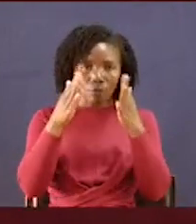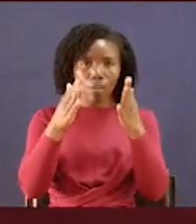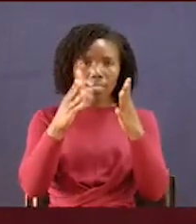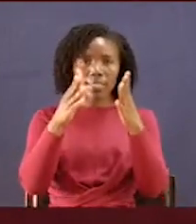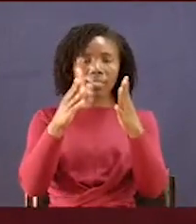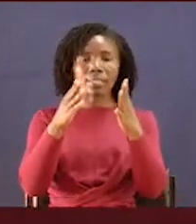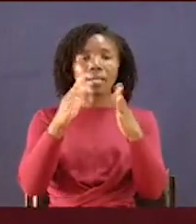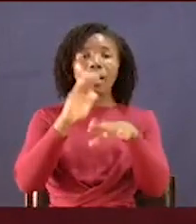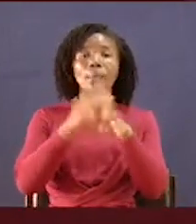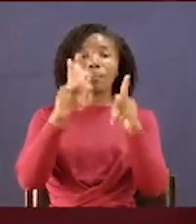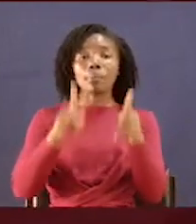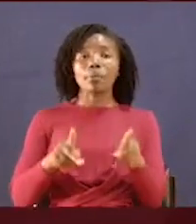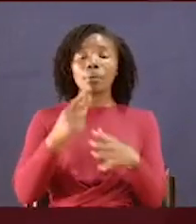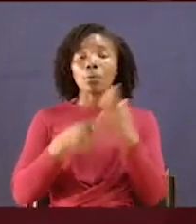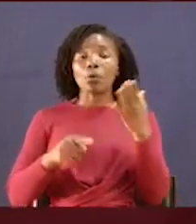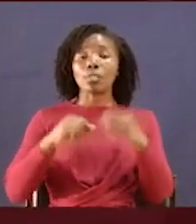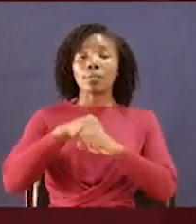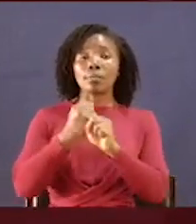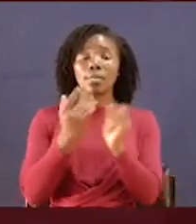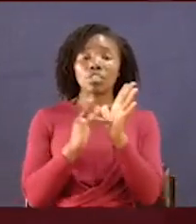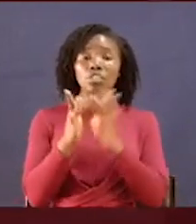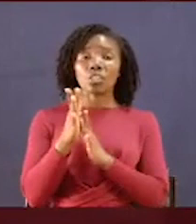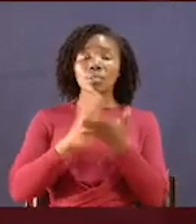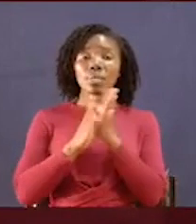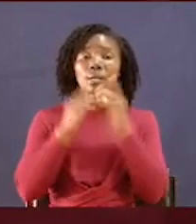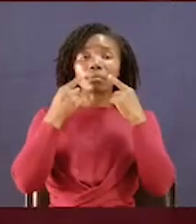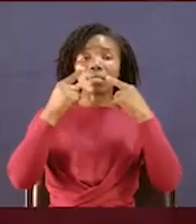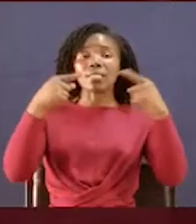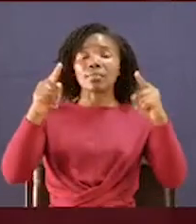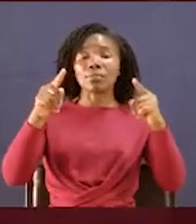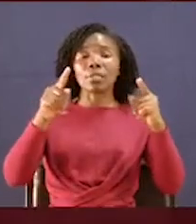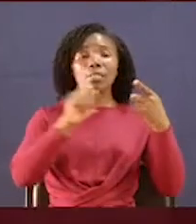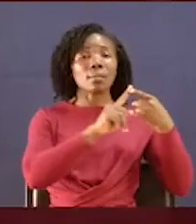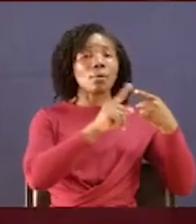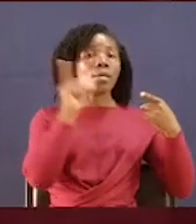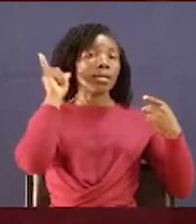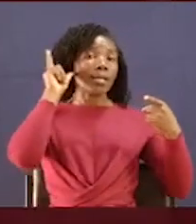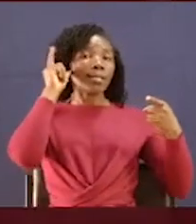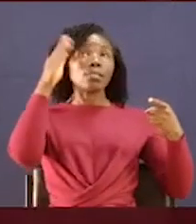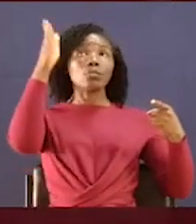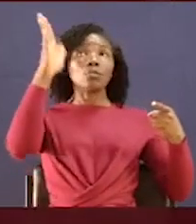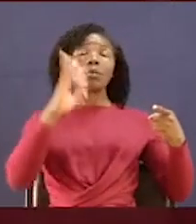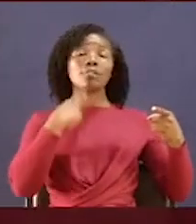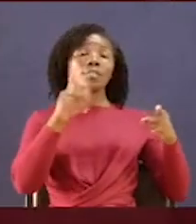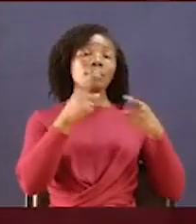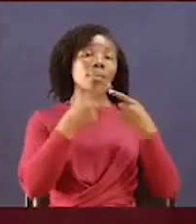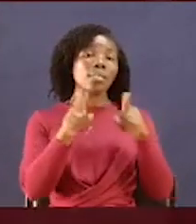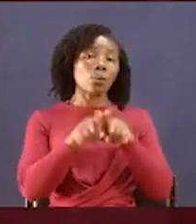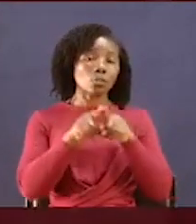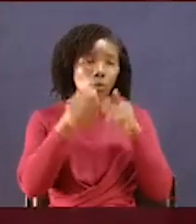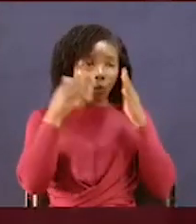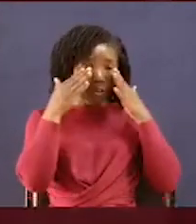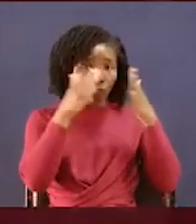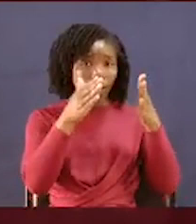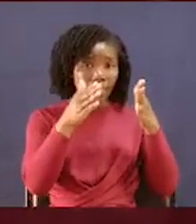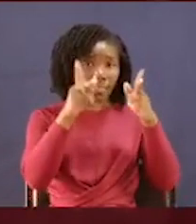people. What made Jesus very successful? He listened to the voice of the Father, but he also kept his eyes where he needed to